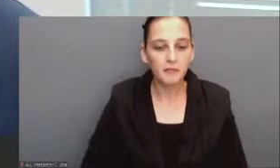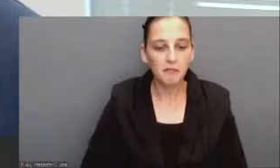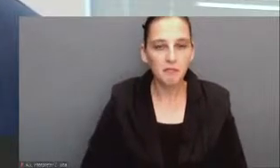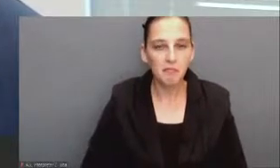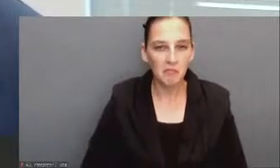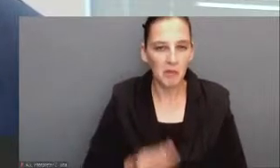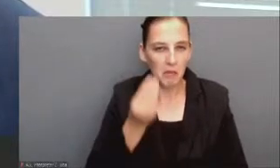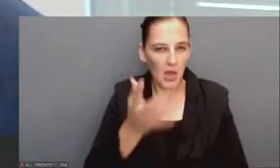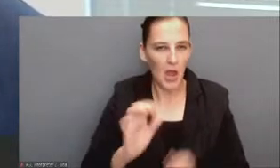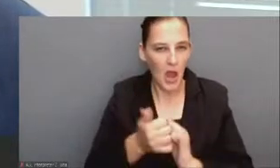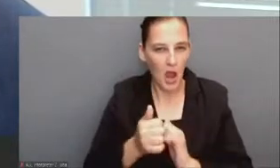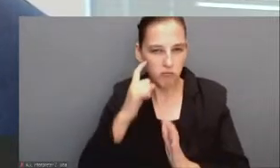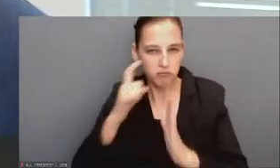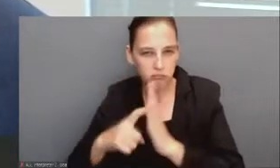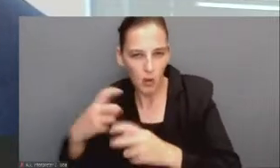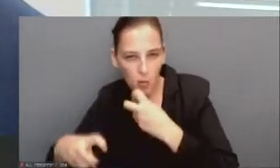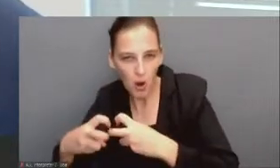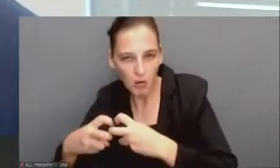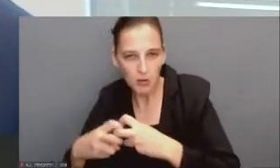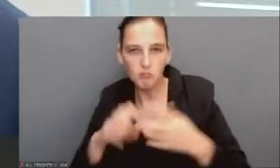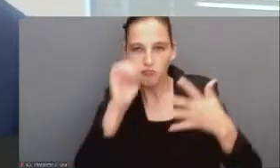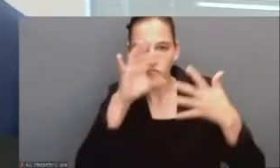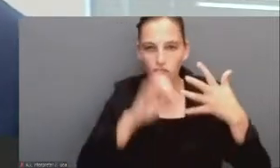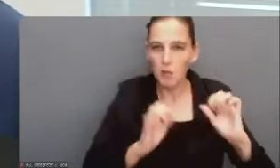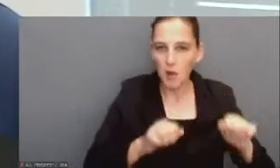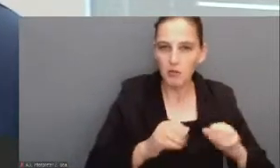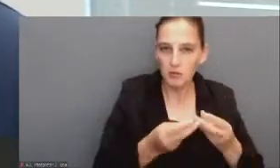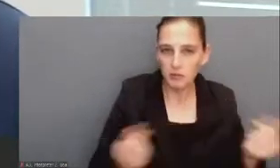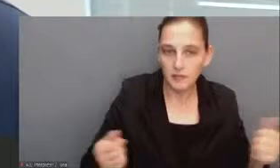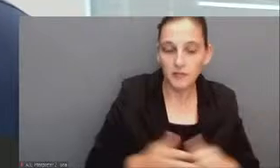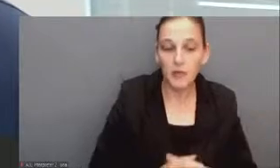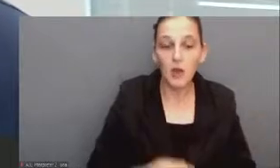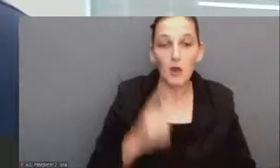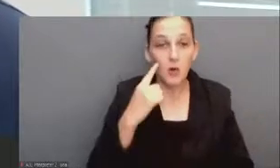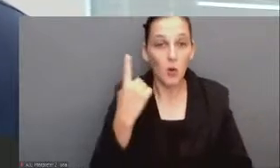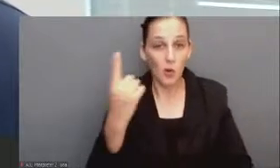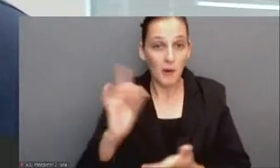well as solutions. Data from Hennepin County Medical Center